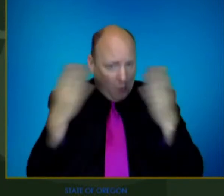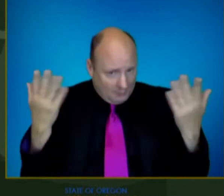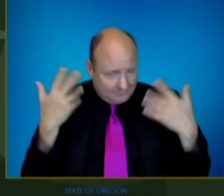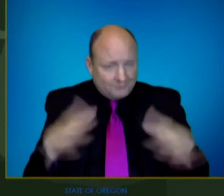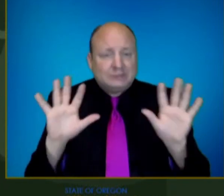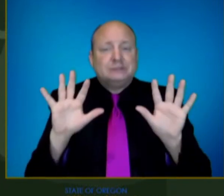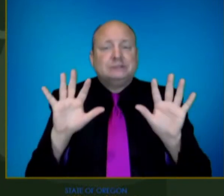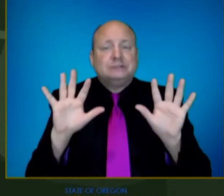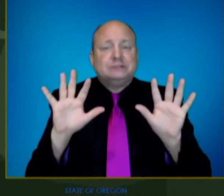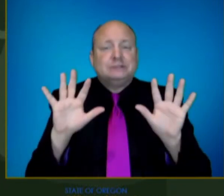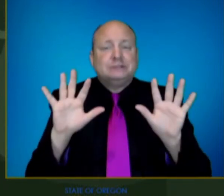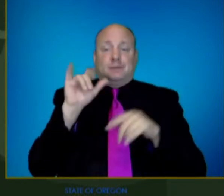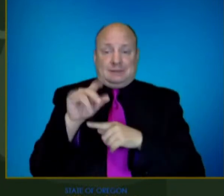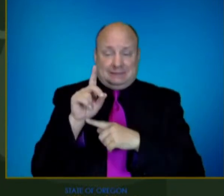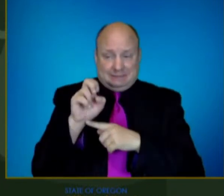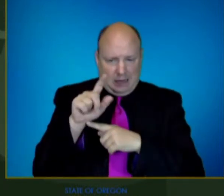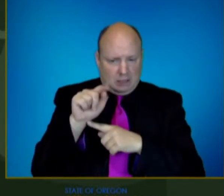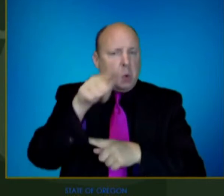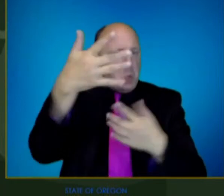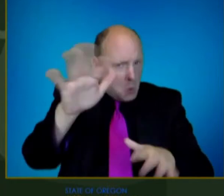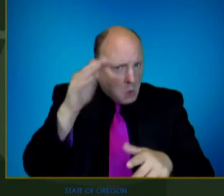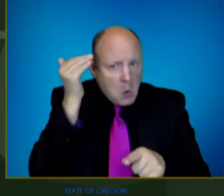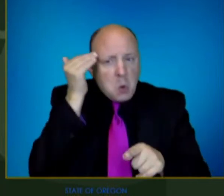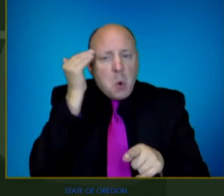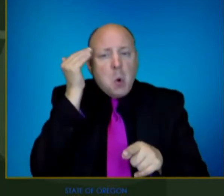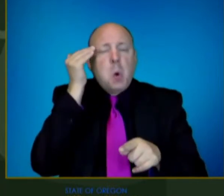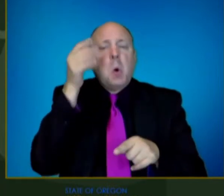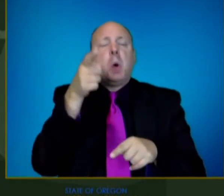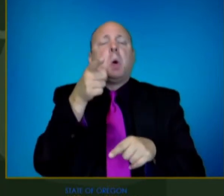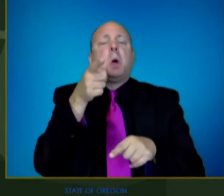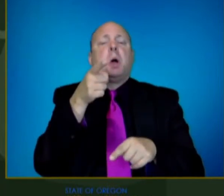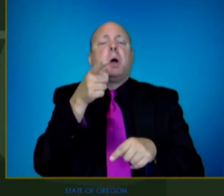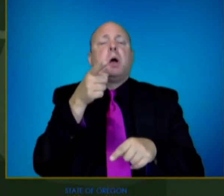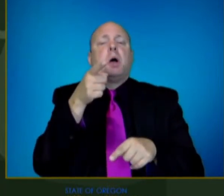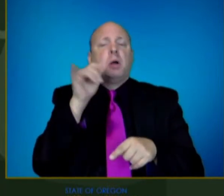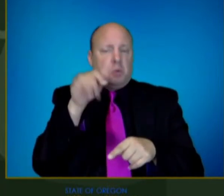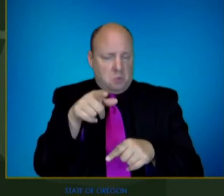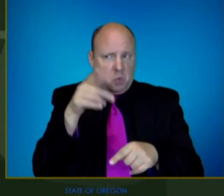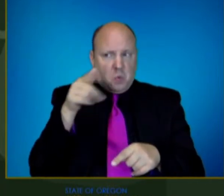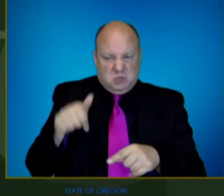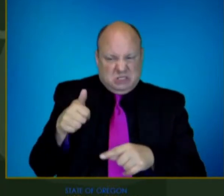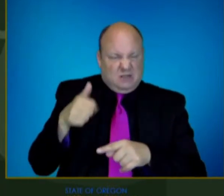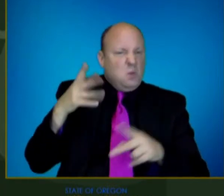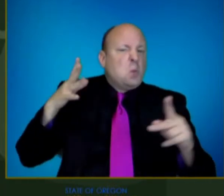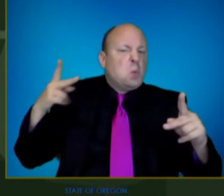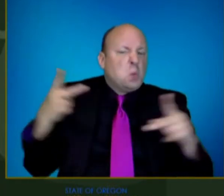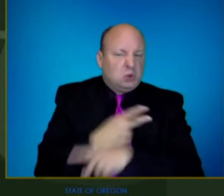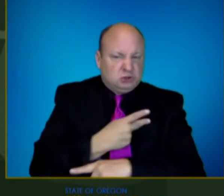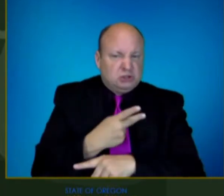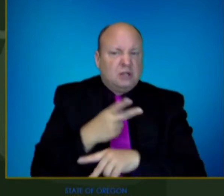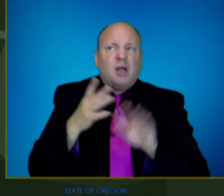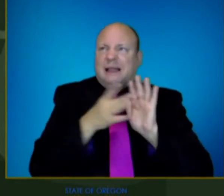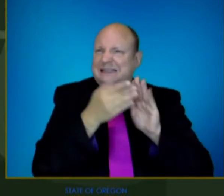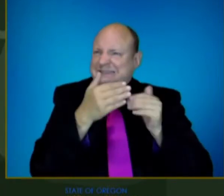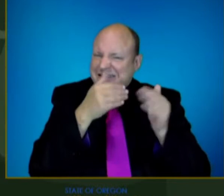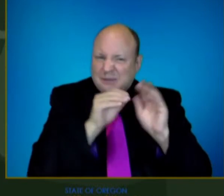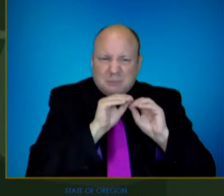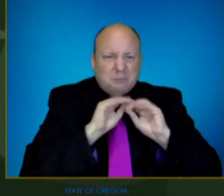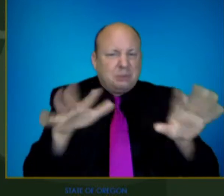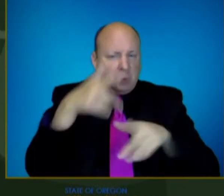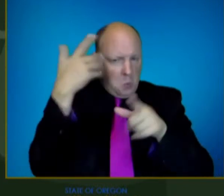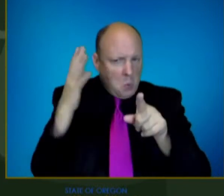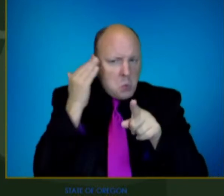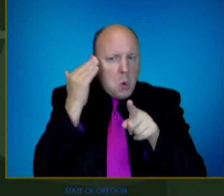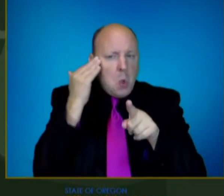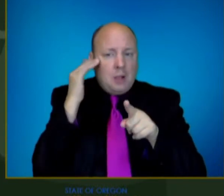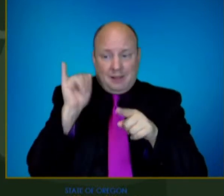was, it was much more contagious, possibly causing more severe disease. And before the opening, the